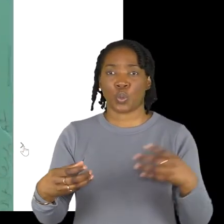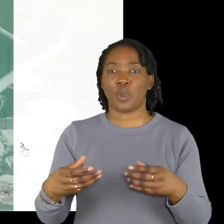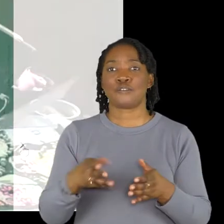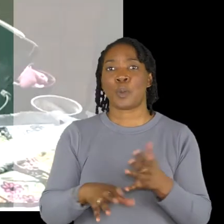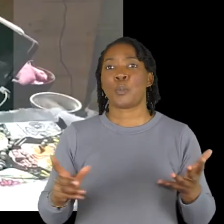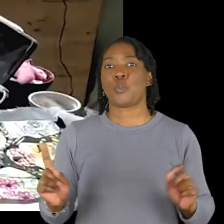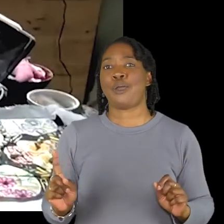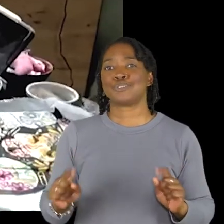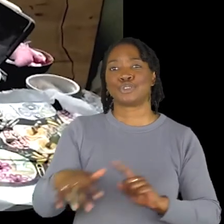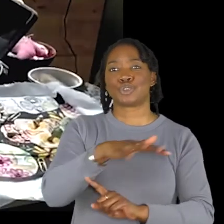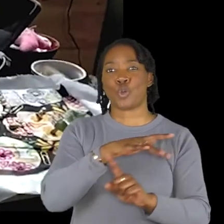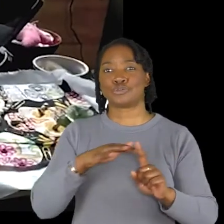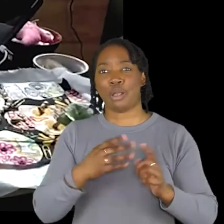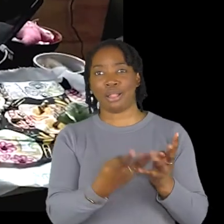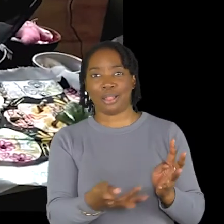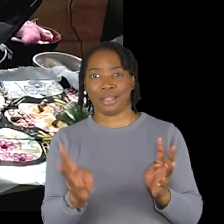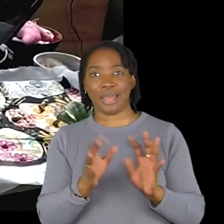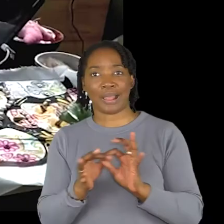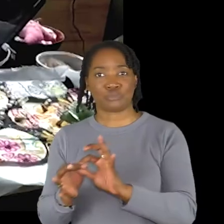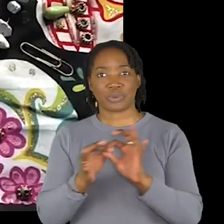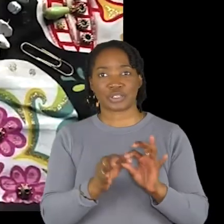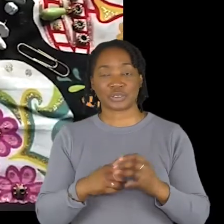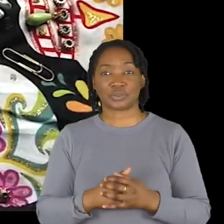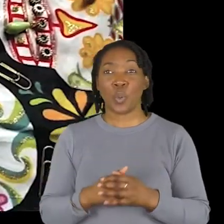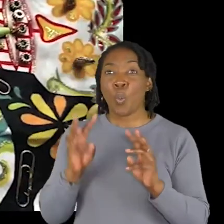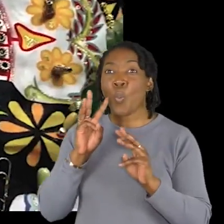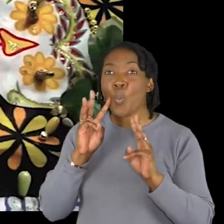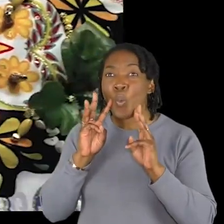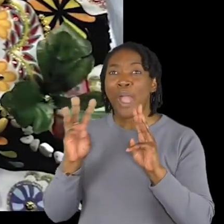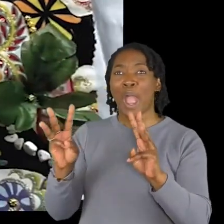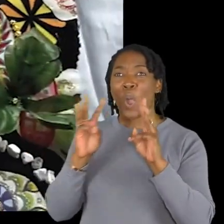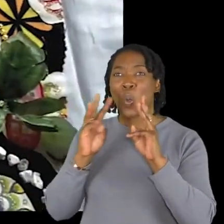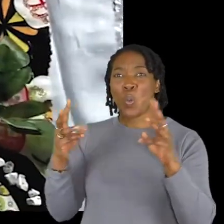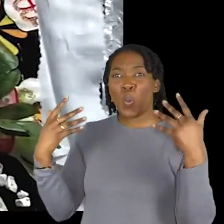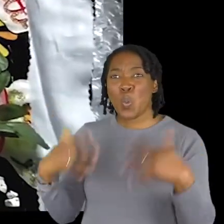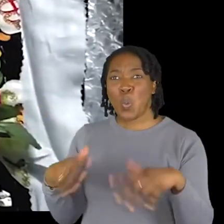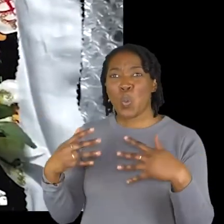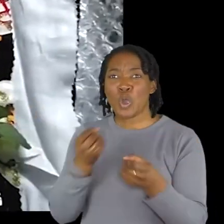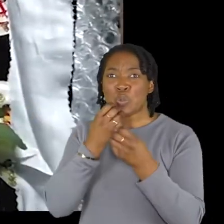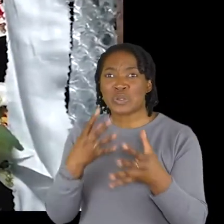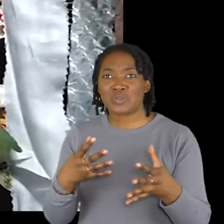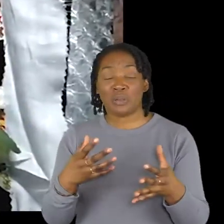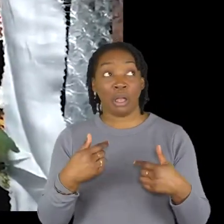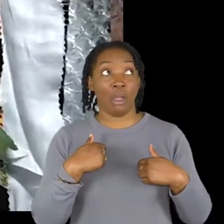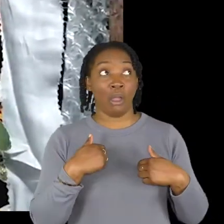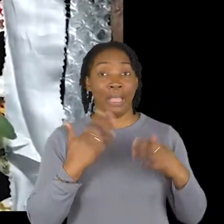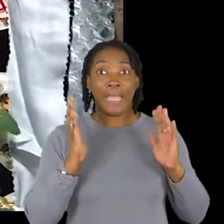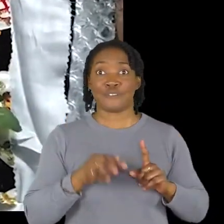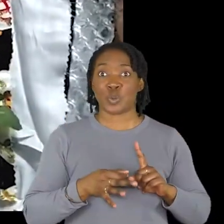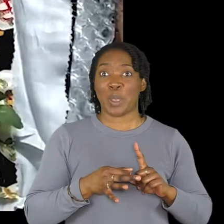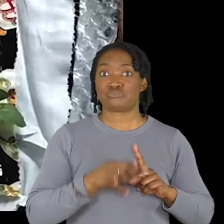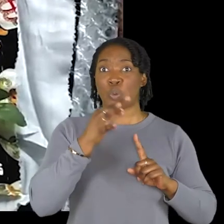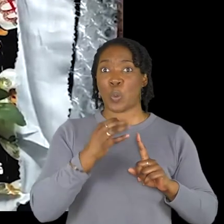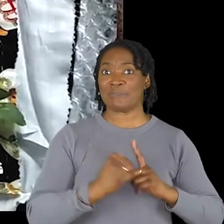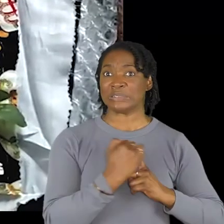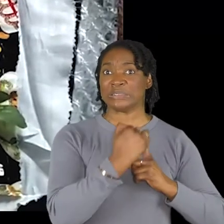fabric. Oh, wow. That is beautiful. I'm really gonna have to up my game.